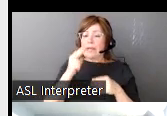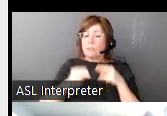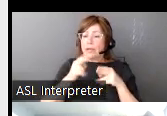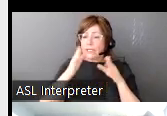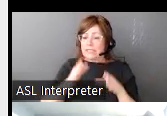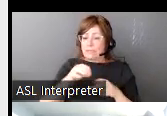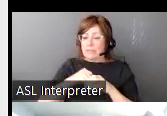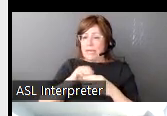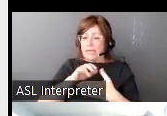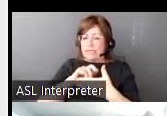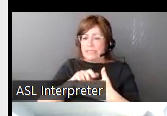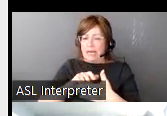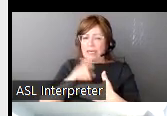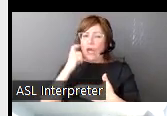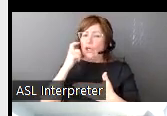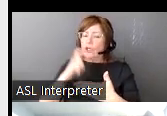the